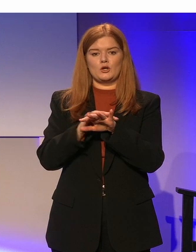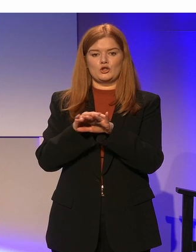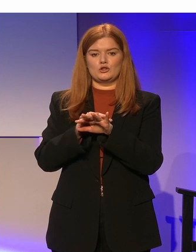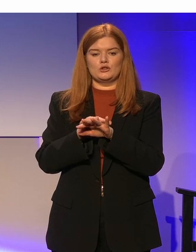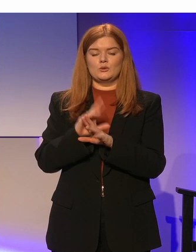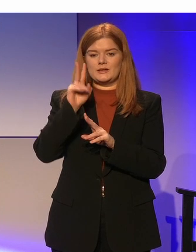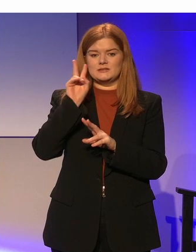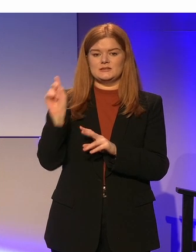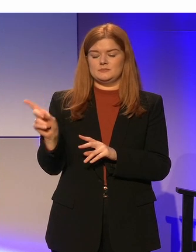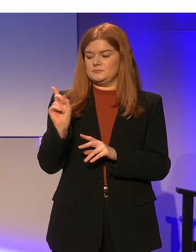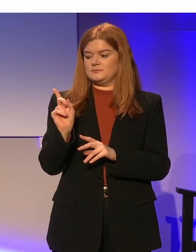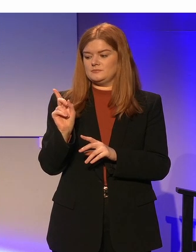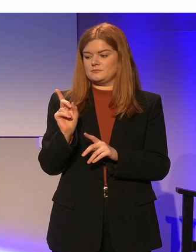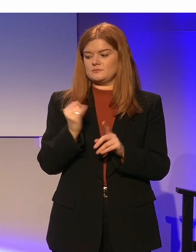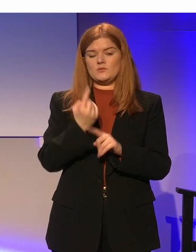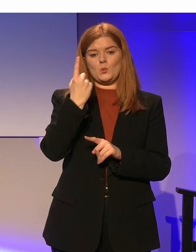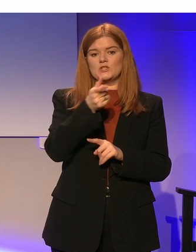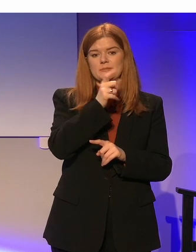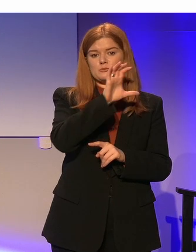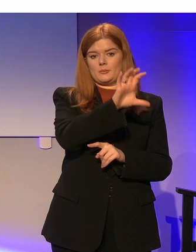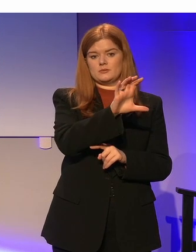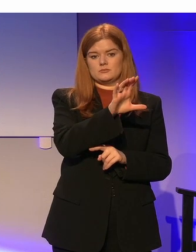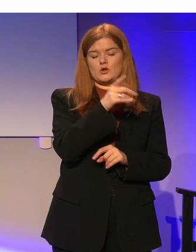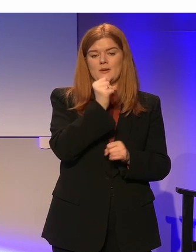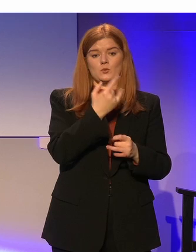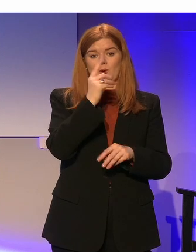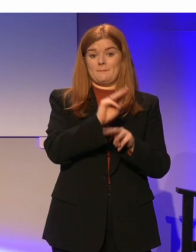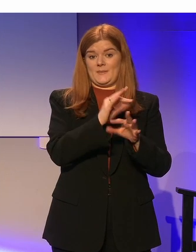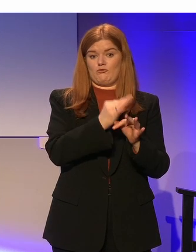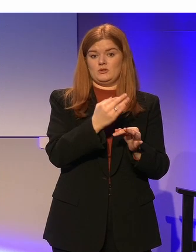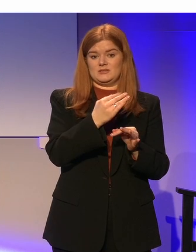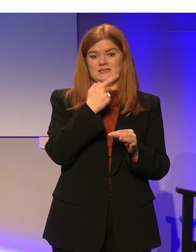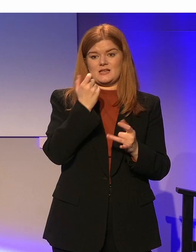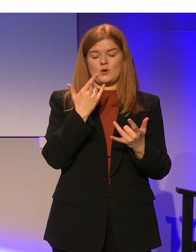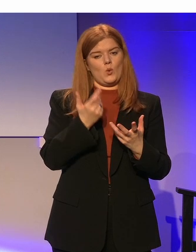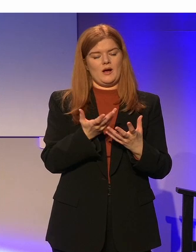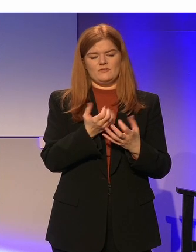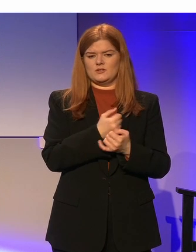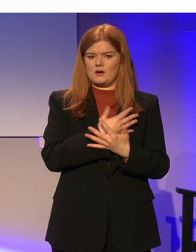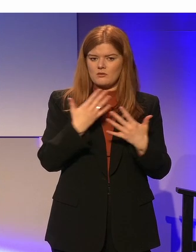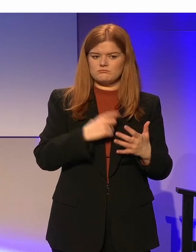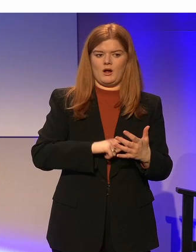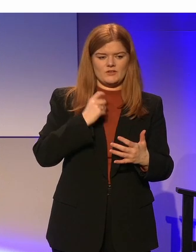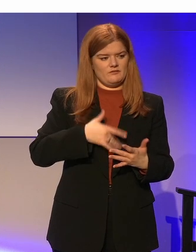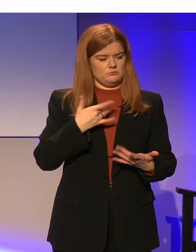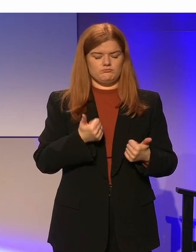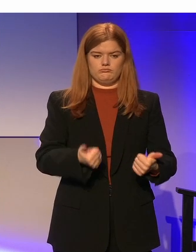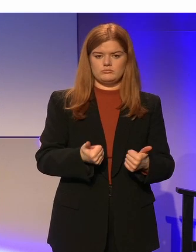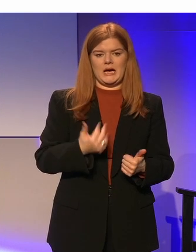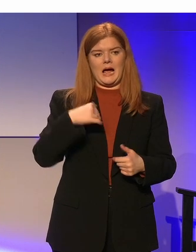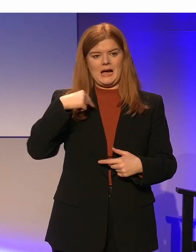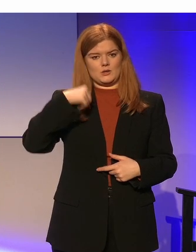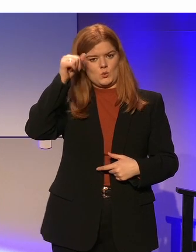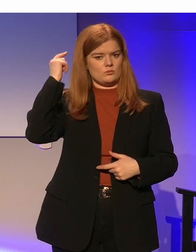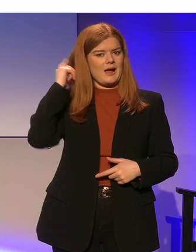similar. You can see there in one speech bubble how a parent reports gaining so much confidence from